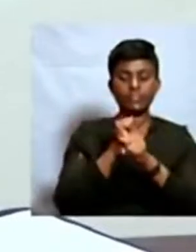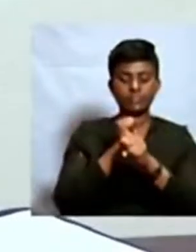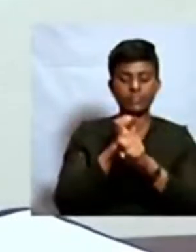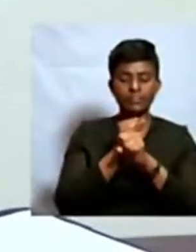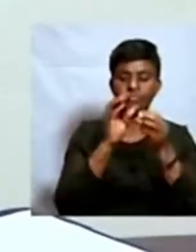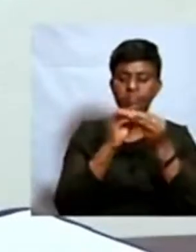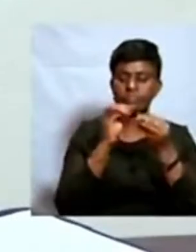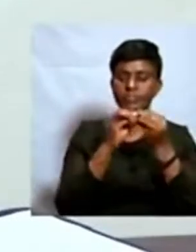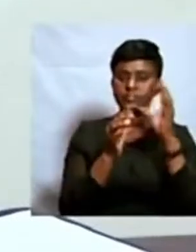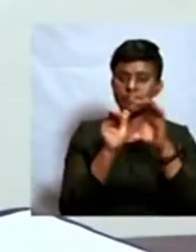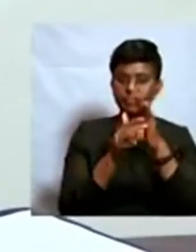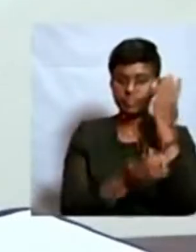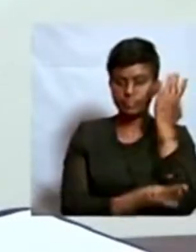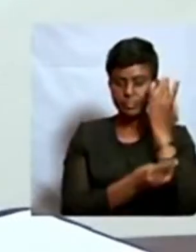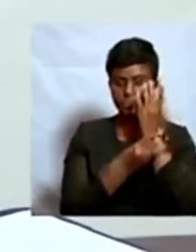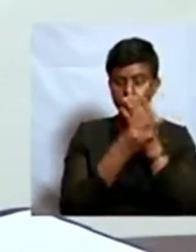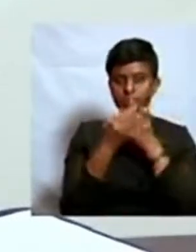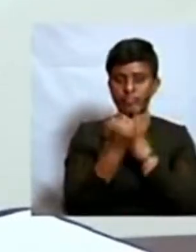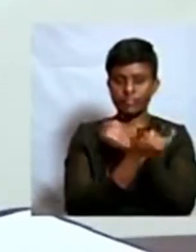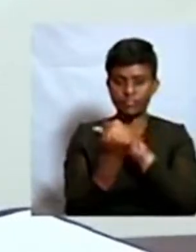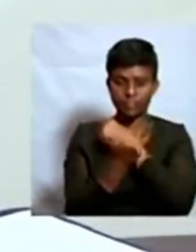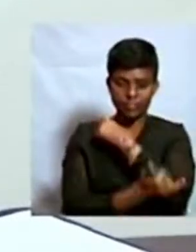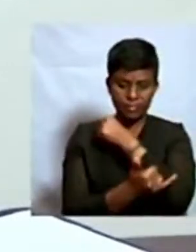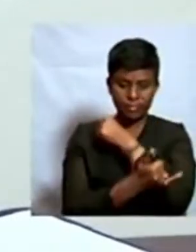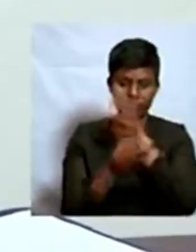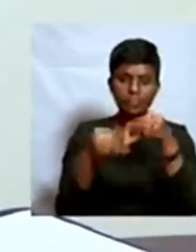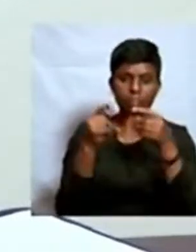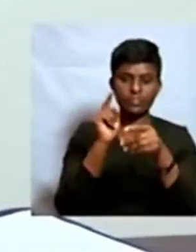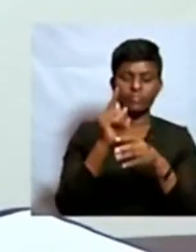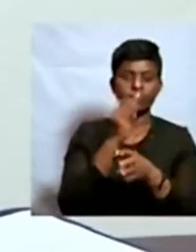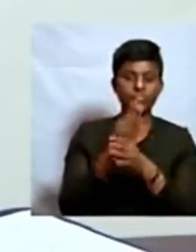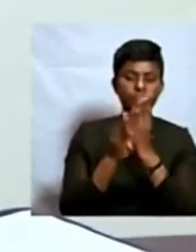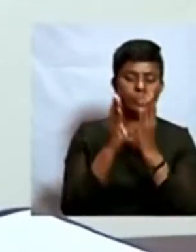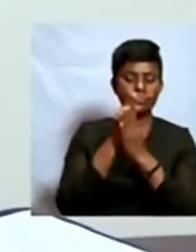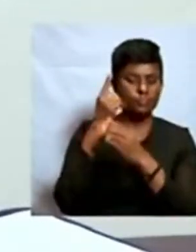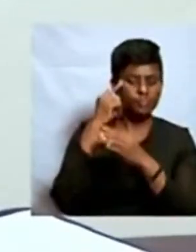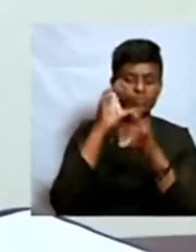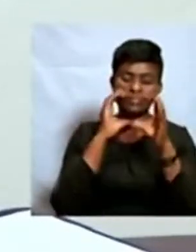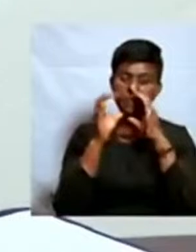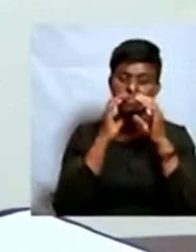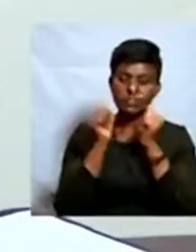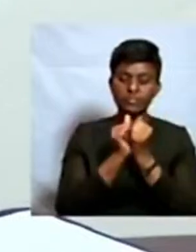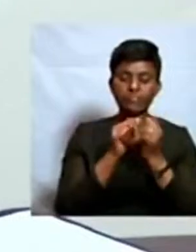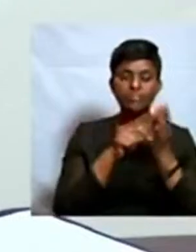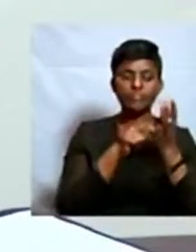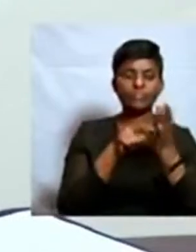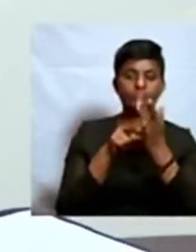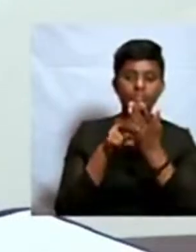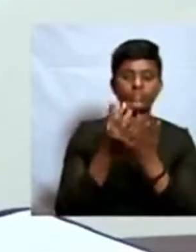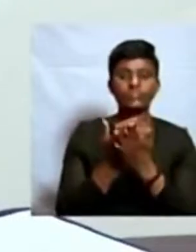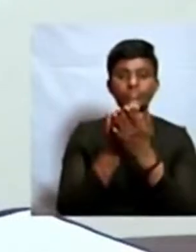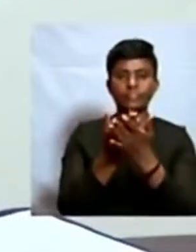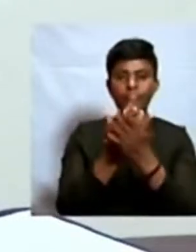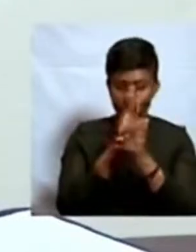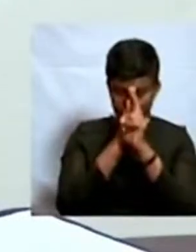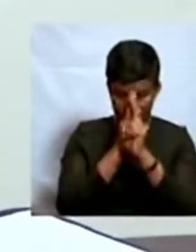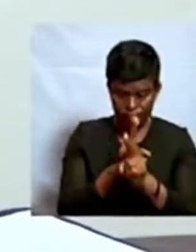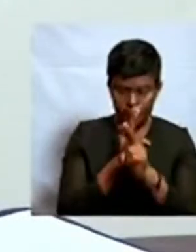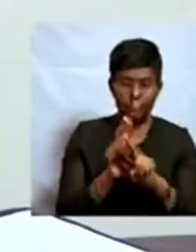the development of any country to provide that infrastructure for communications and transport. I submit, Honorable